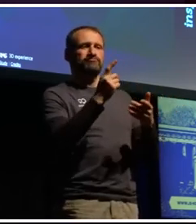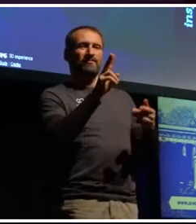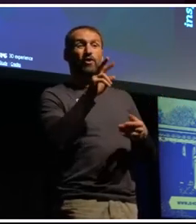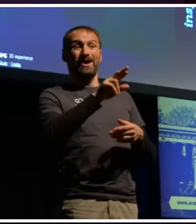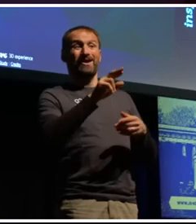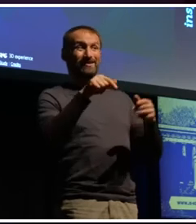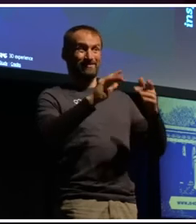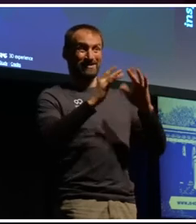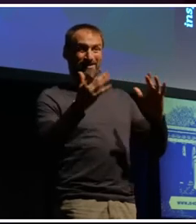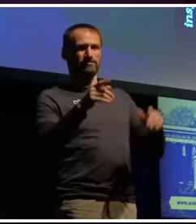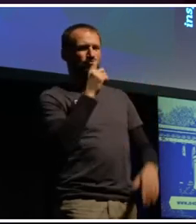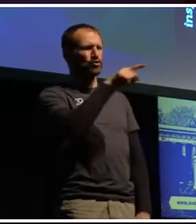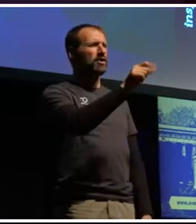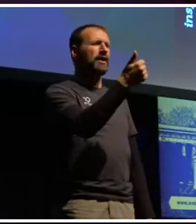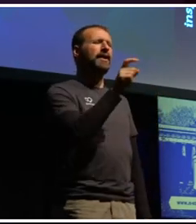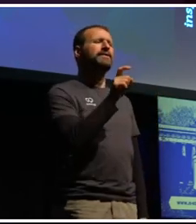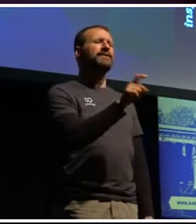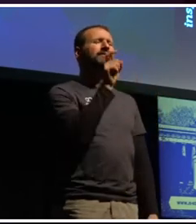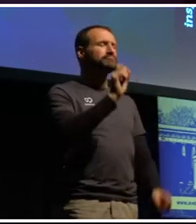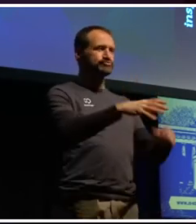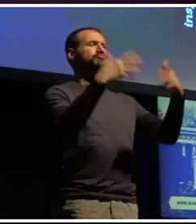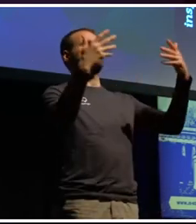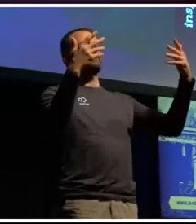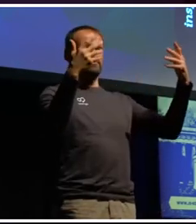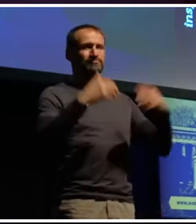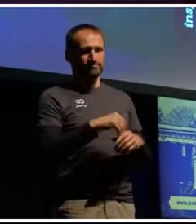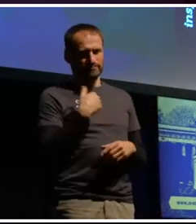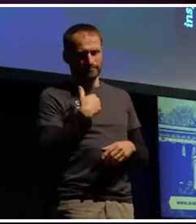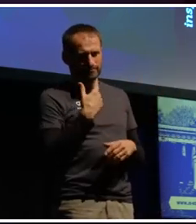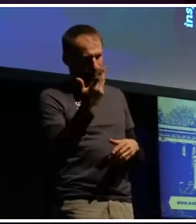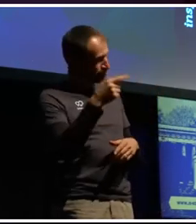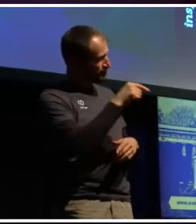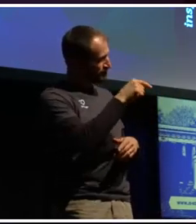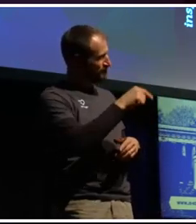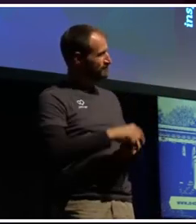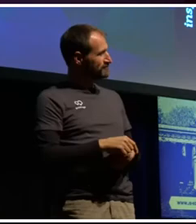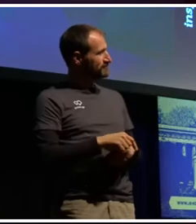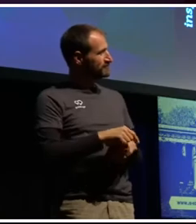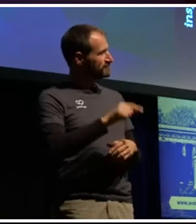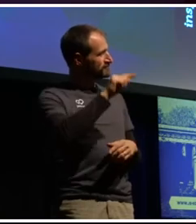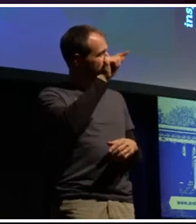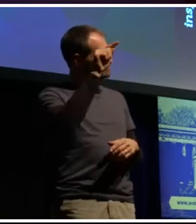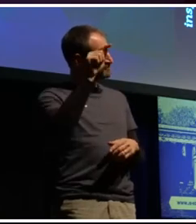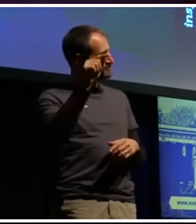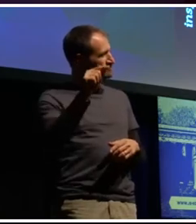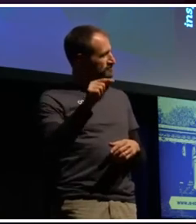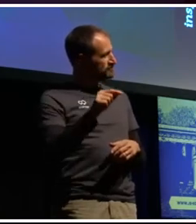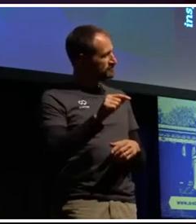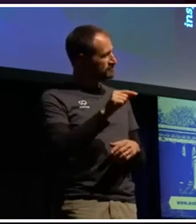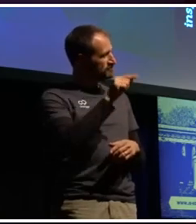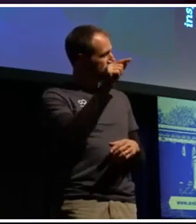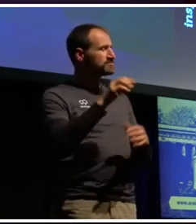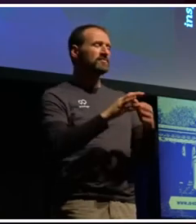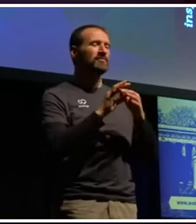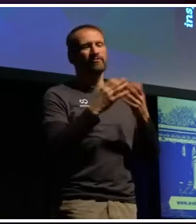pick which kind of experience you want to have. I expect we'll see this streamlined as the hardware and the APIs mature. We're in one of those places where there